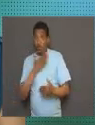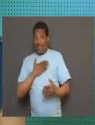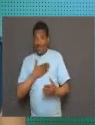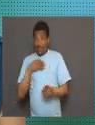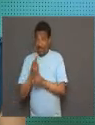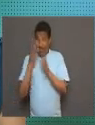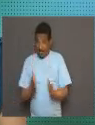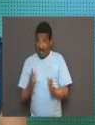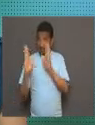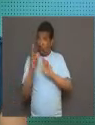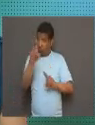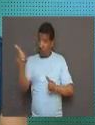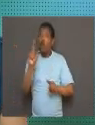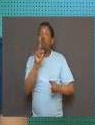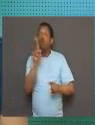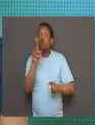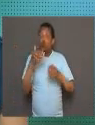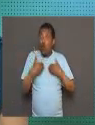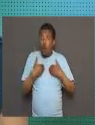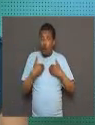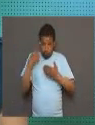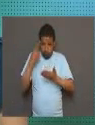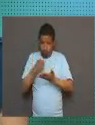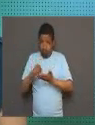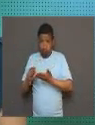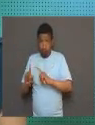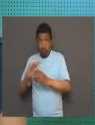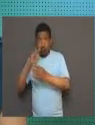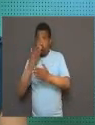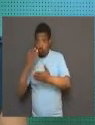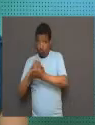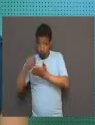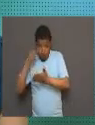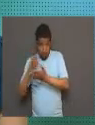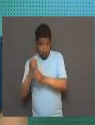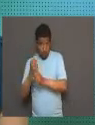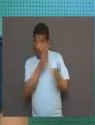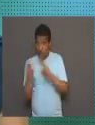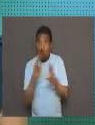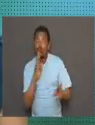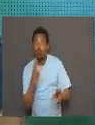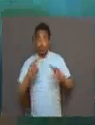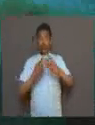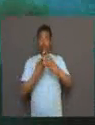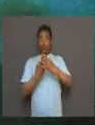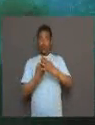that you have what you need to take good notes. Are you ready? Let us